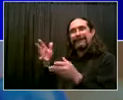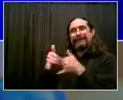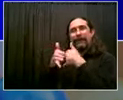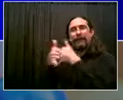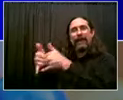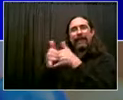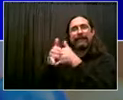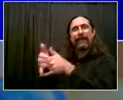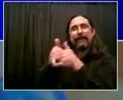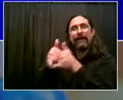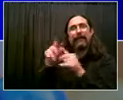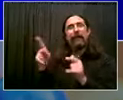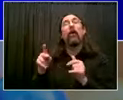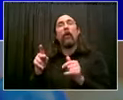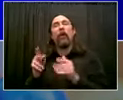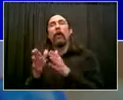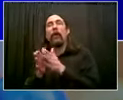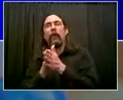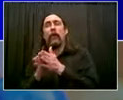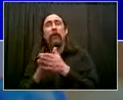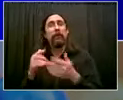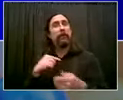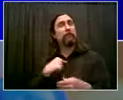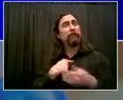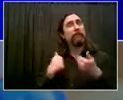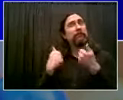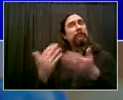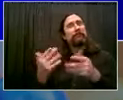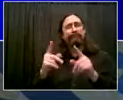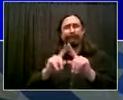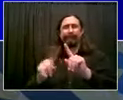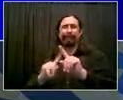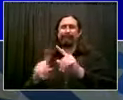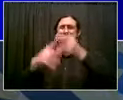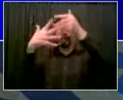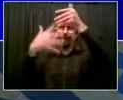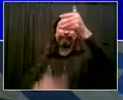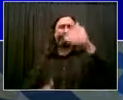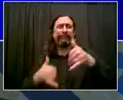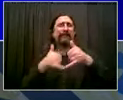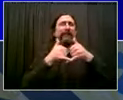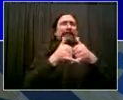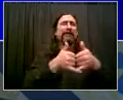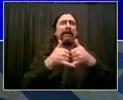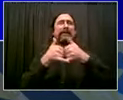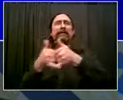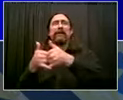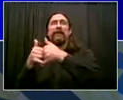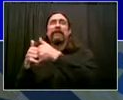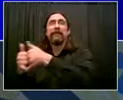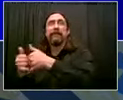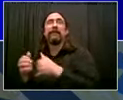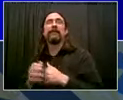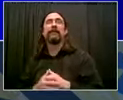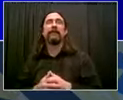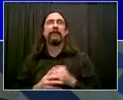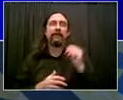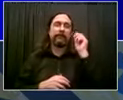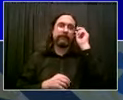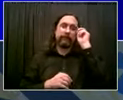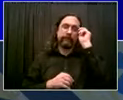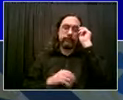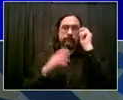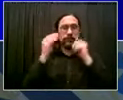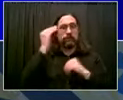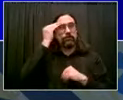we announced the first set of winners, more winners this coming Thursday. But now, this week's prizes. So if you're out there, haven't decided yet to get vaccinated,